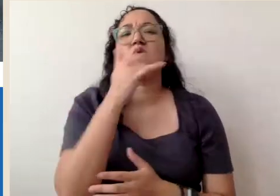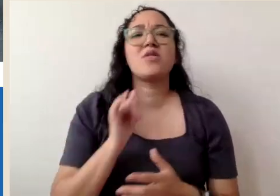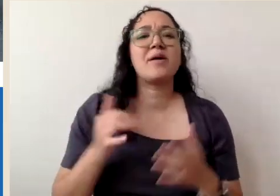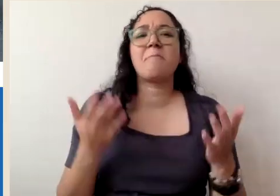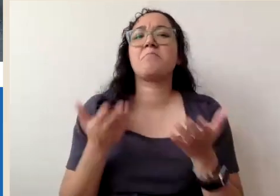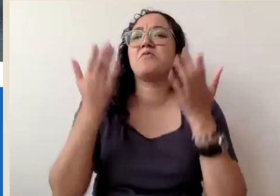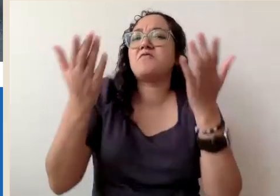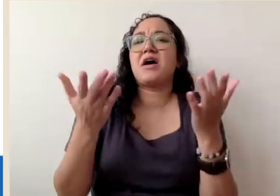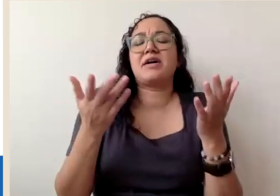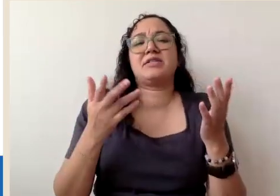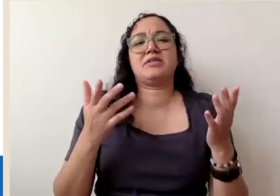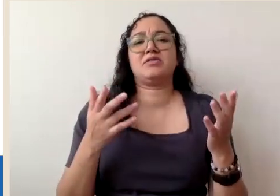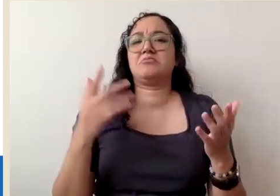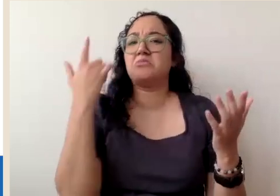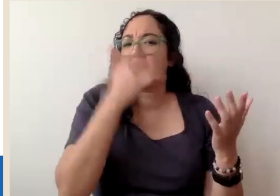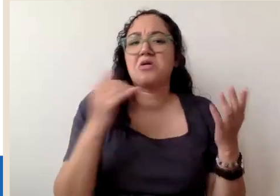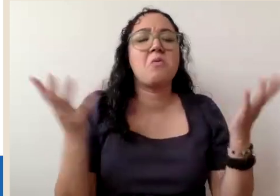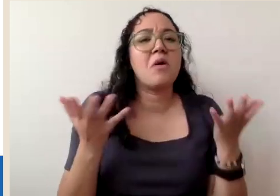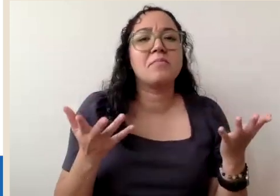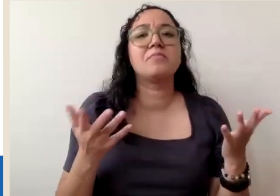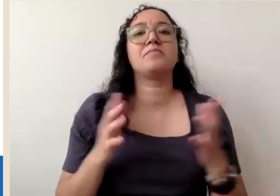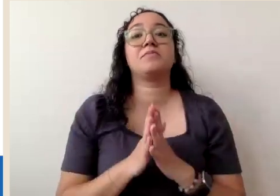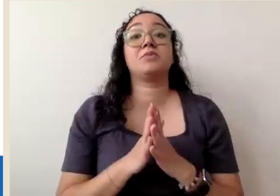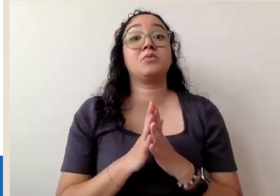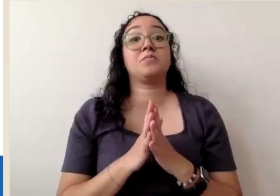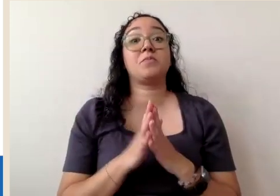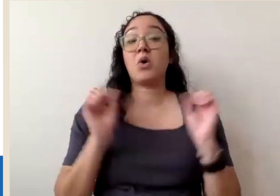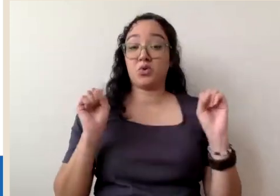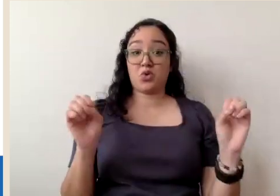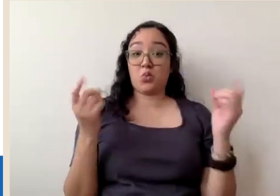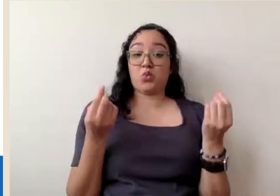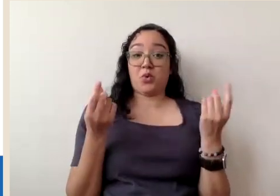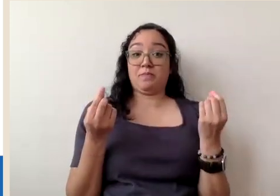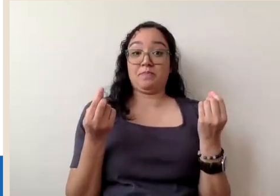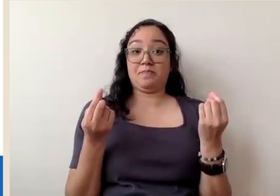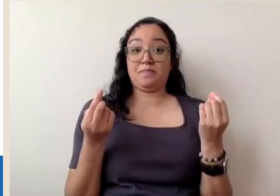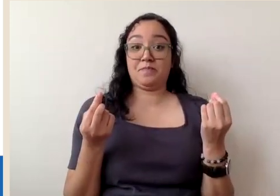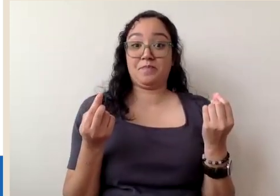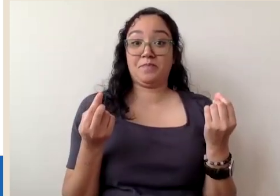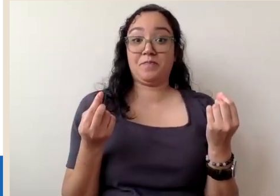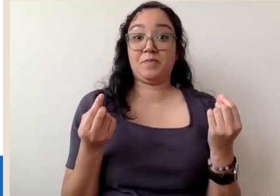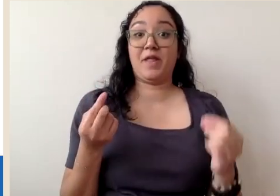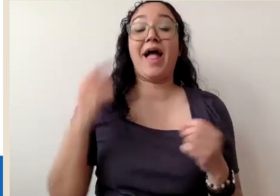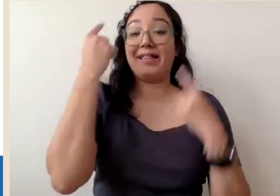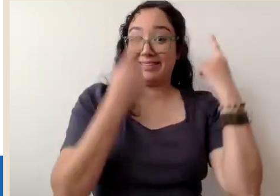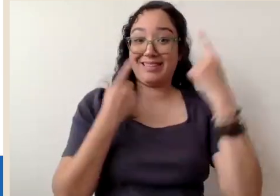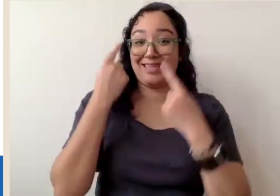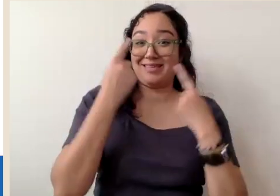this for the students and for the children that we work with? So this is what we're going to do. We're going to think in terms